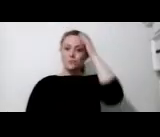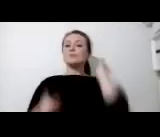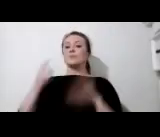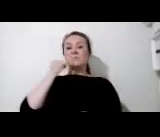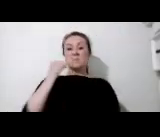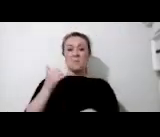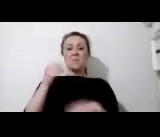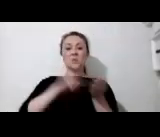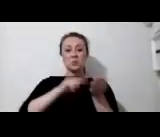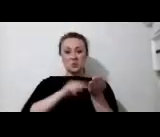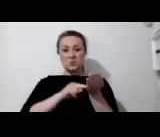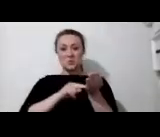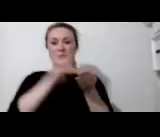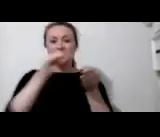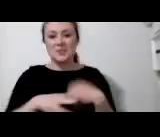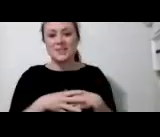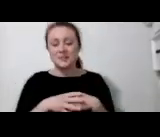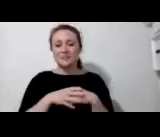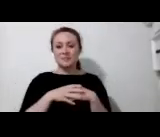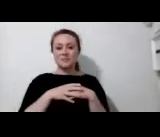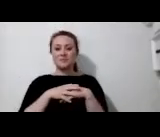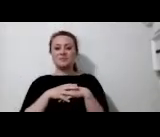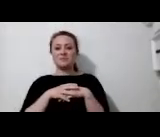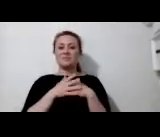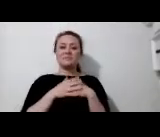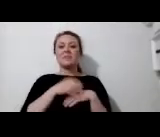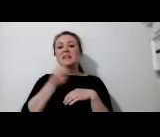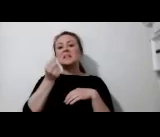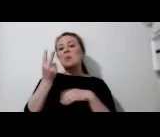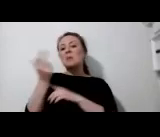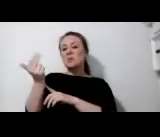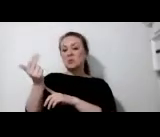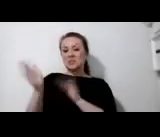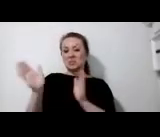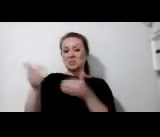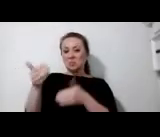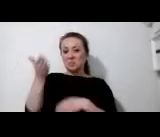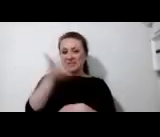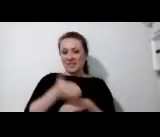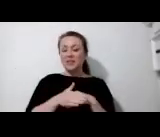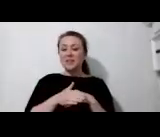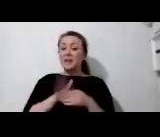Revenue Guest House, a bed and breakfast, I think about 12, 13 rooms. The nice thing, it does have